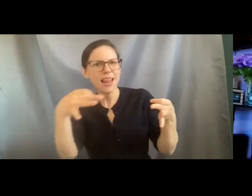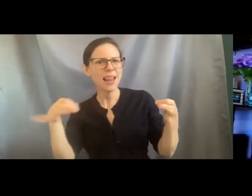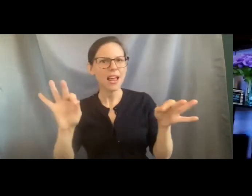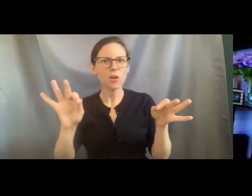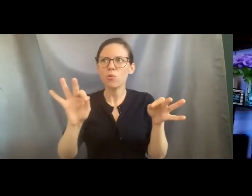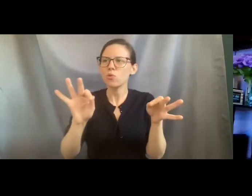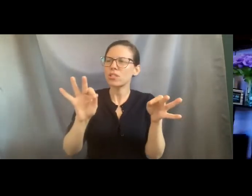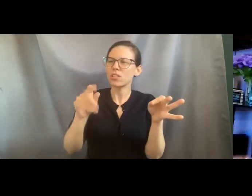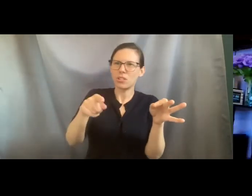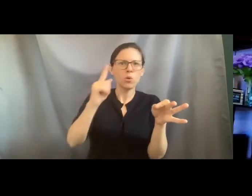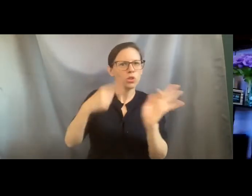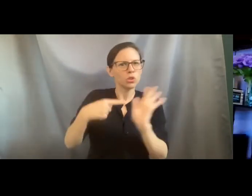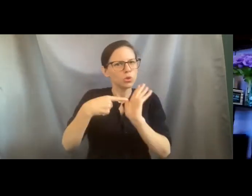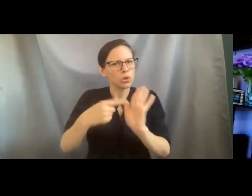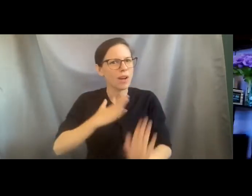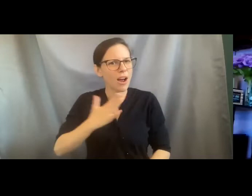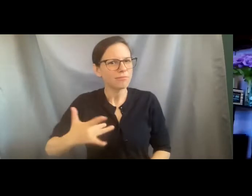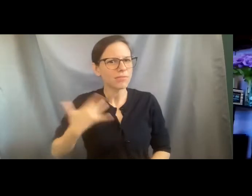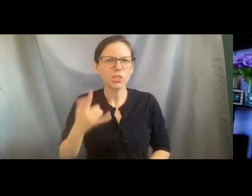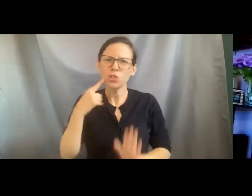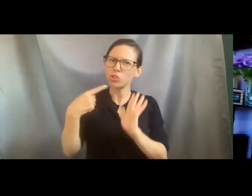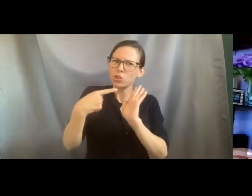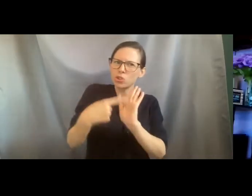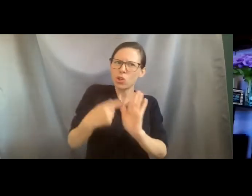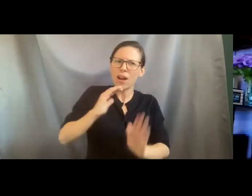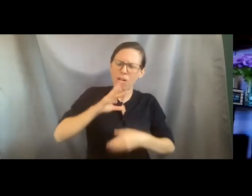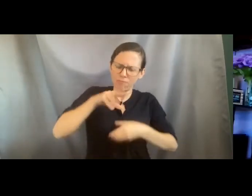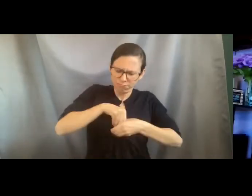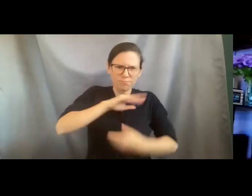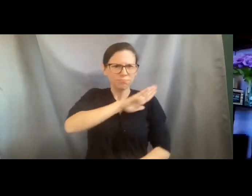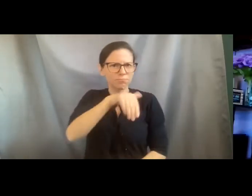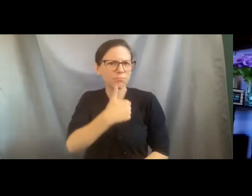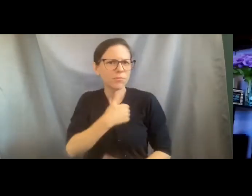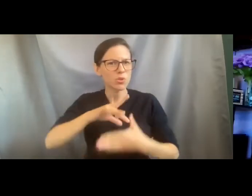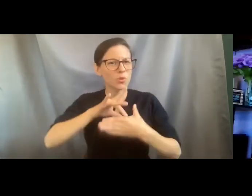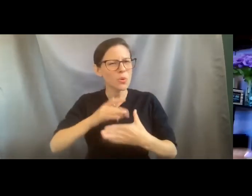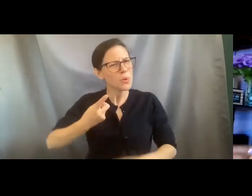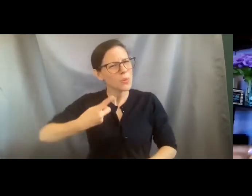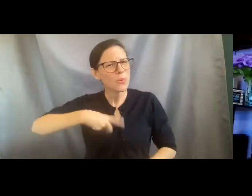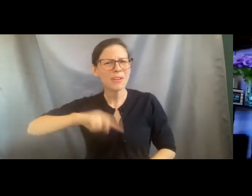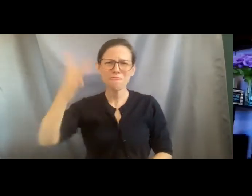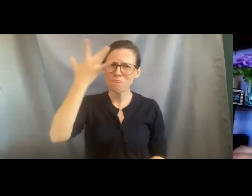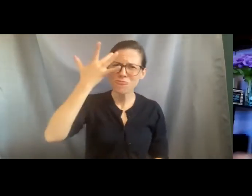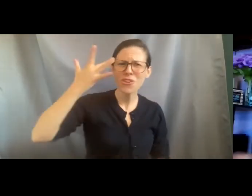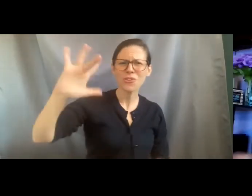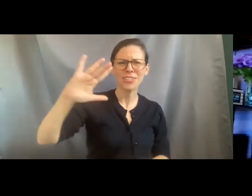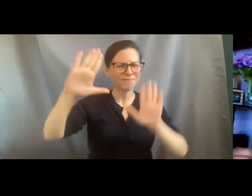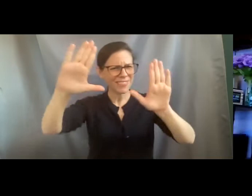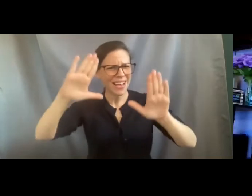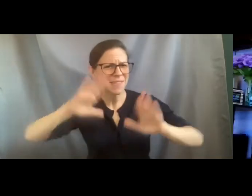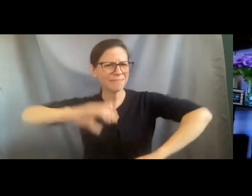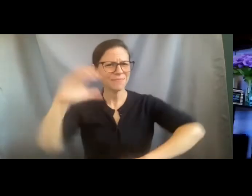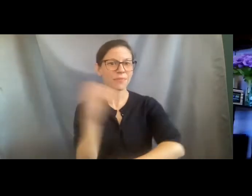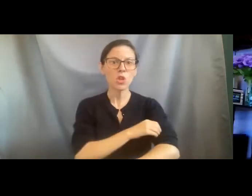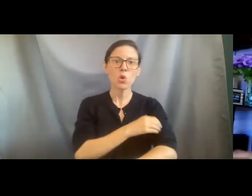That not only are we brilliant and fabulous and powerful, not only are we the heads